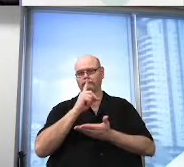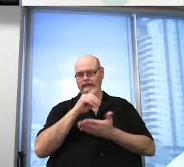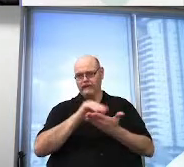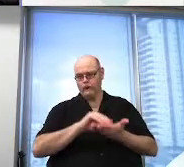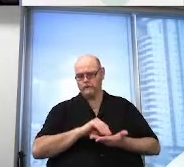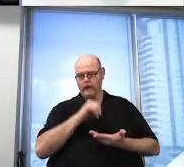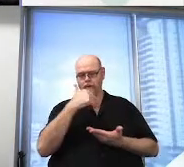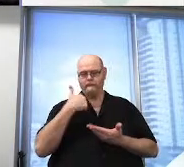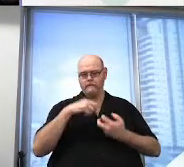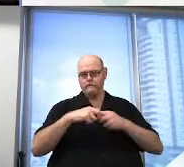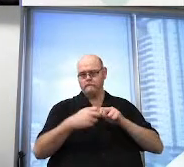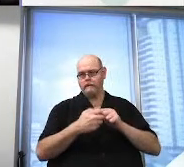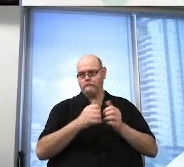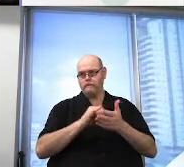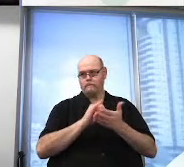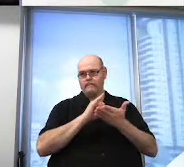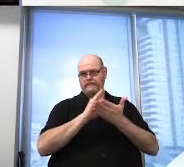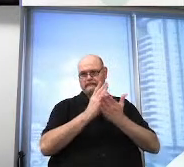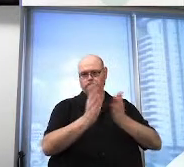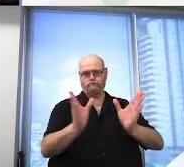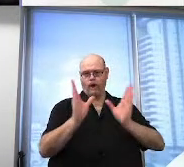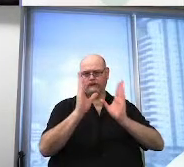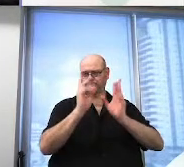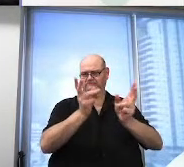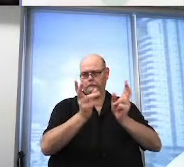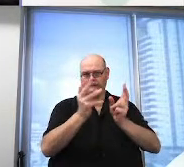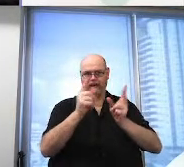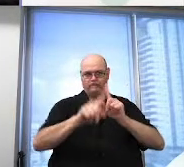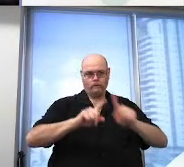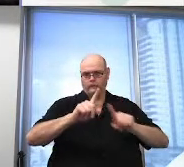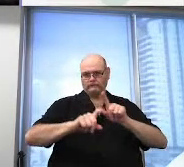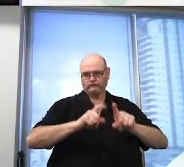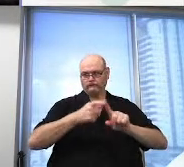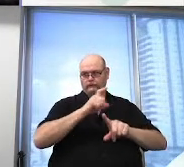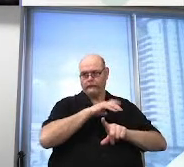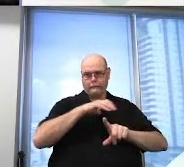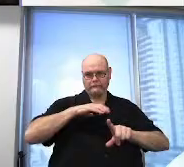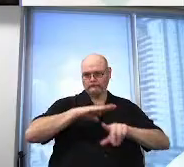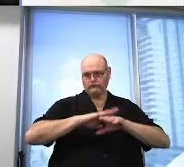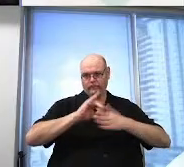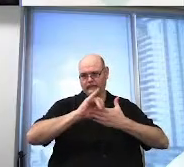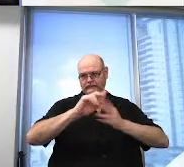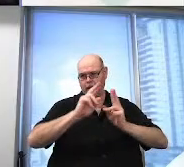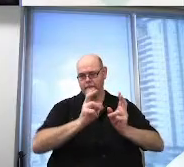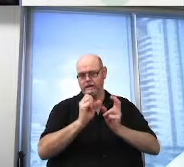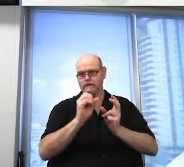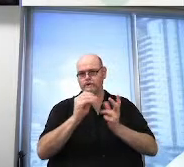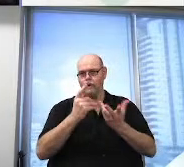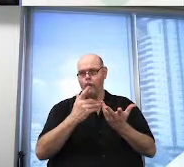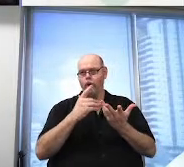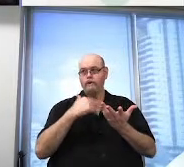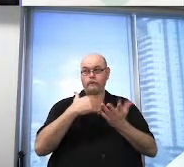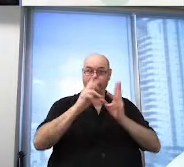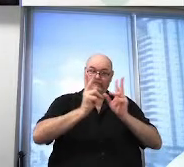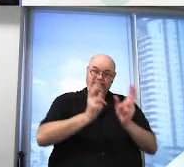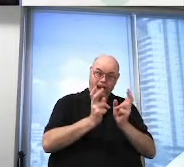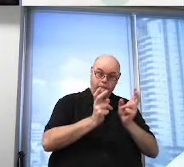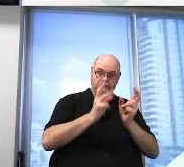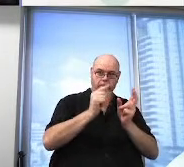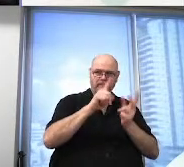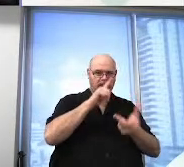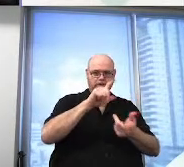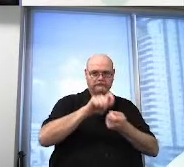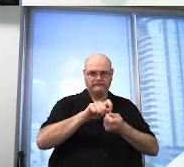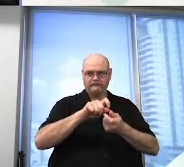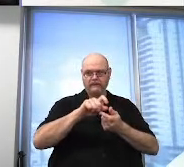witnesses taking notes, so I don't see any issue with this broad topic, and the commissioners can ask the questions on the topic. So maybe we flag the